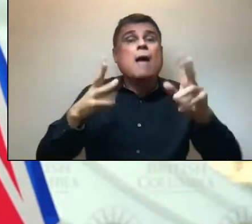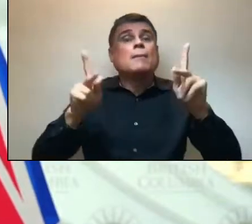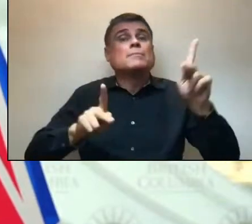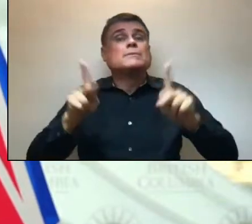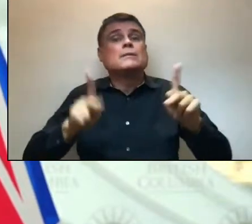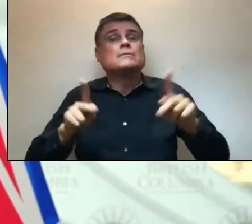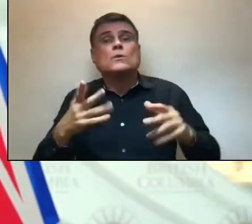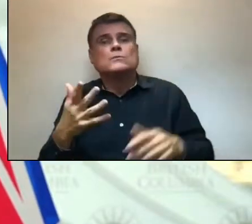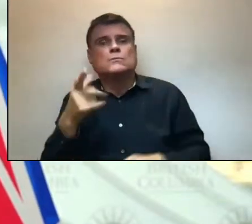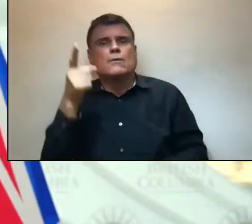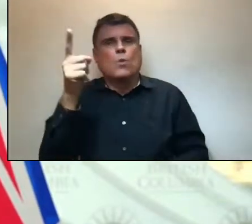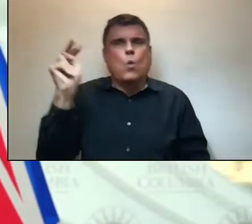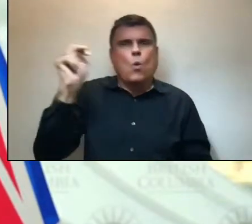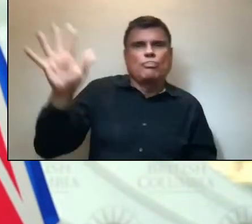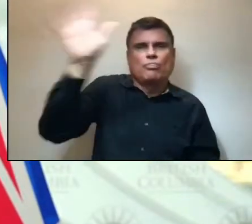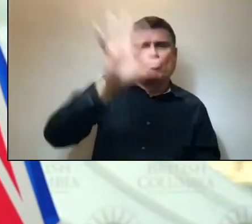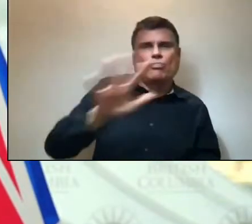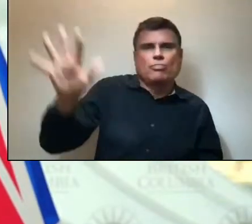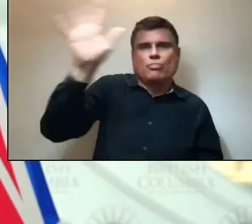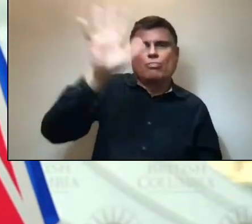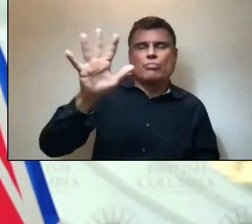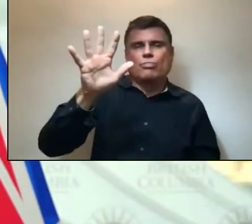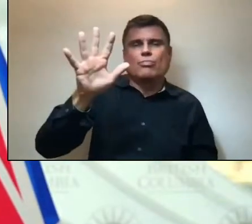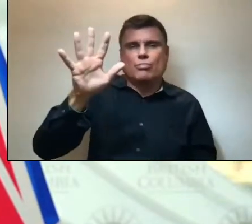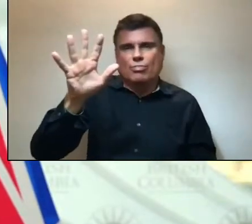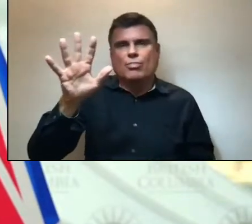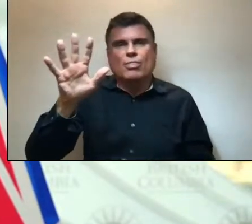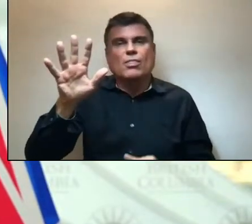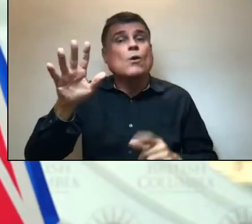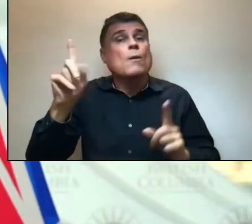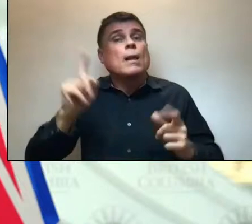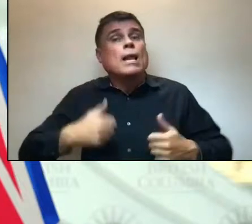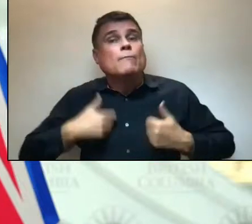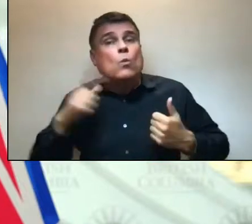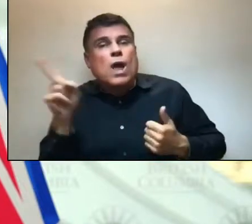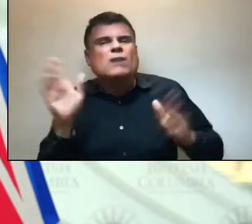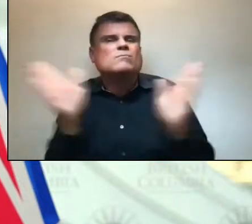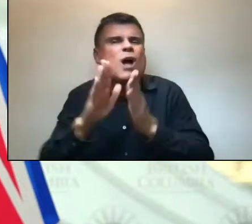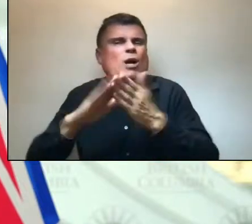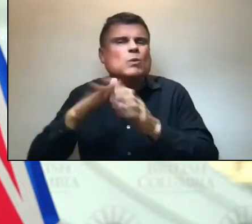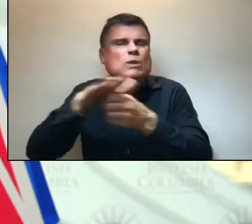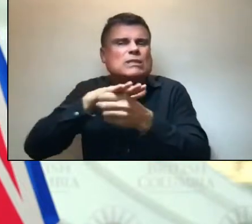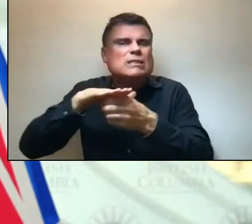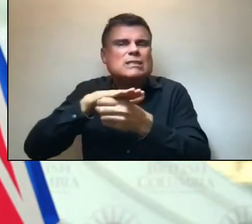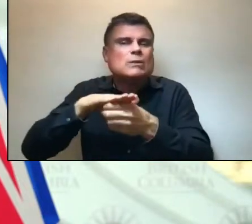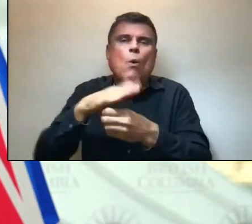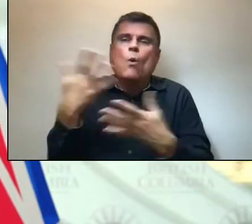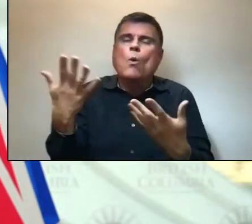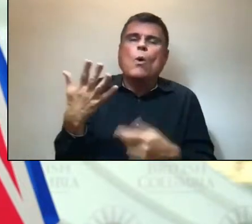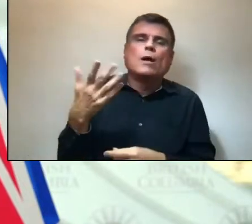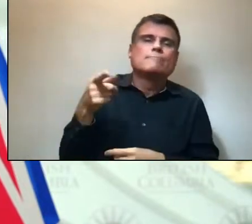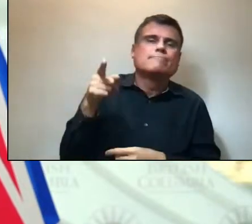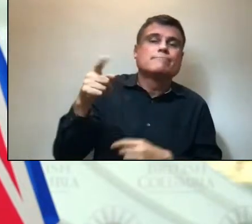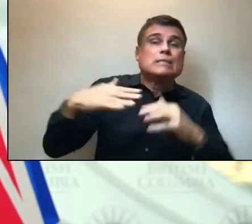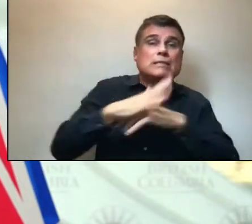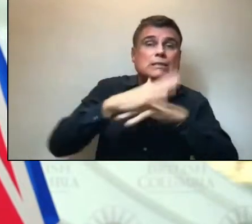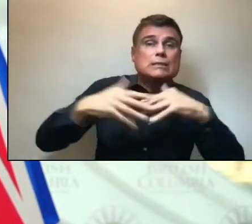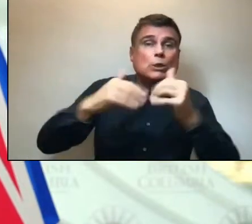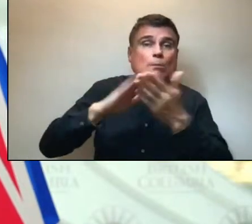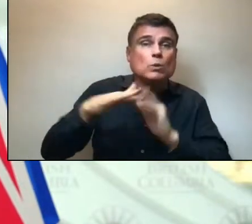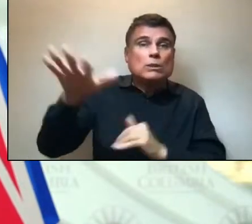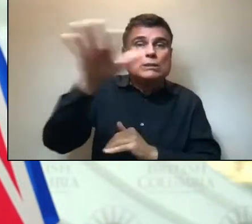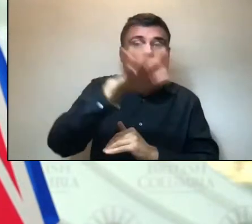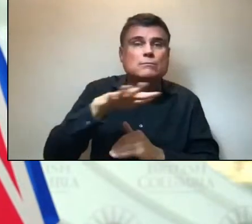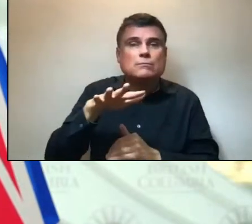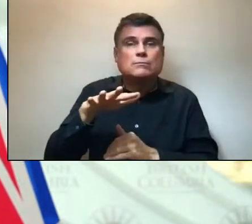businesses with congregate living, and in other circumstances such as the outbreak in Uvic. Rapid tests play a crucial role in our